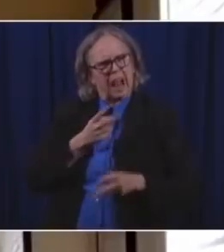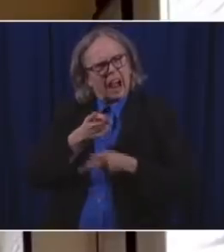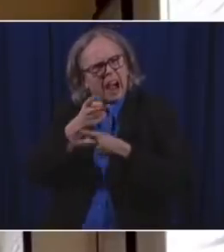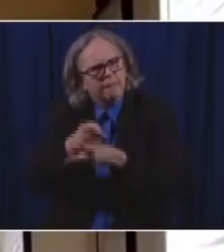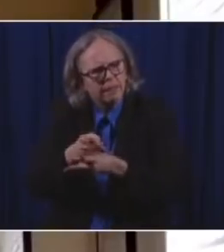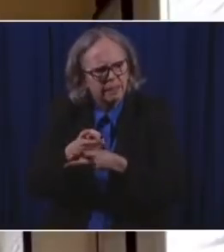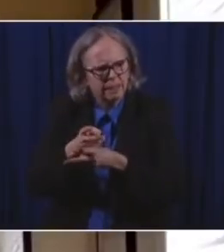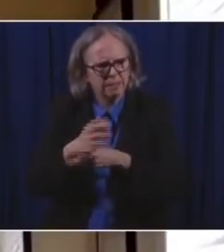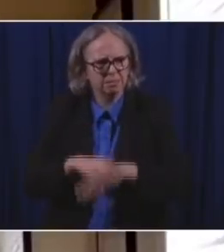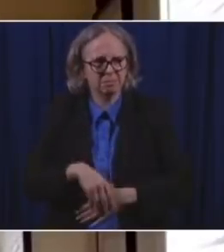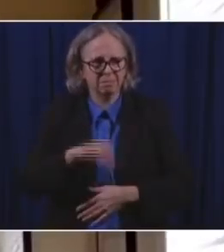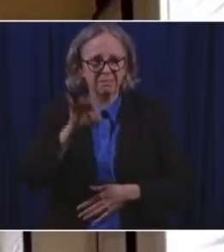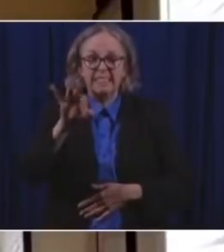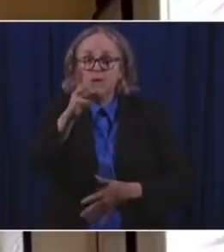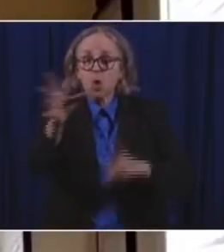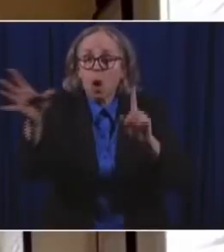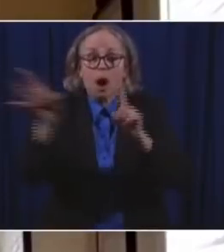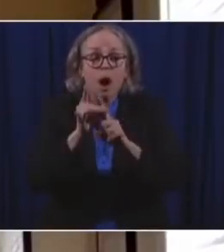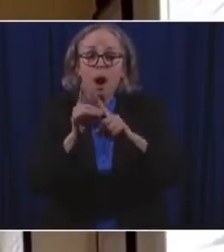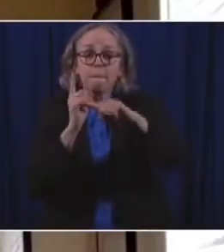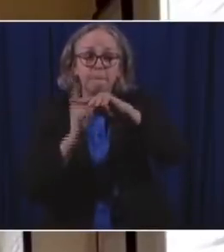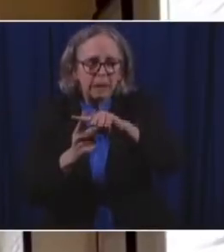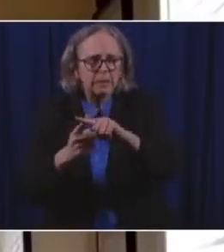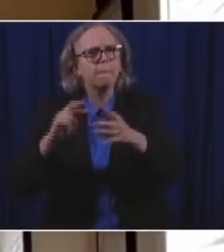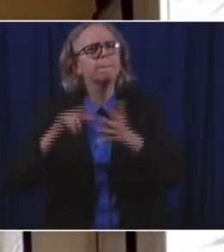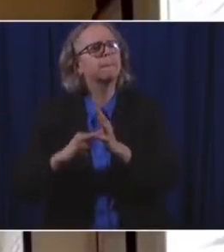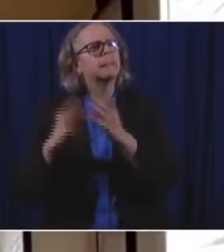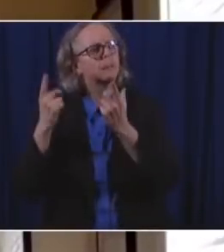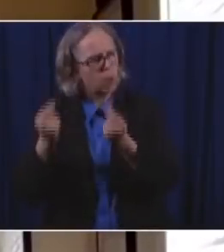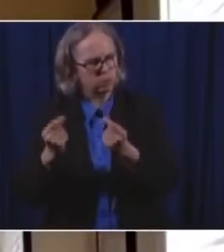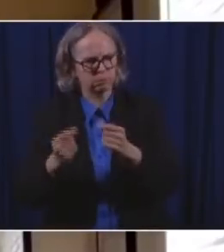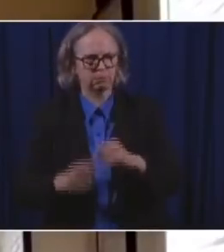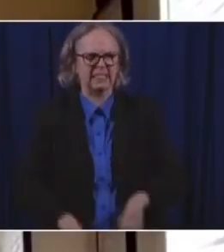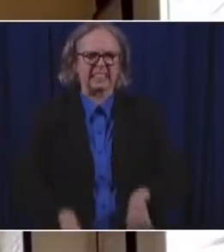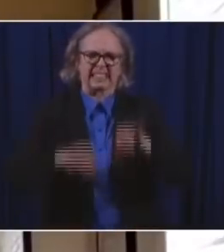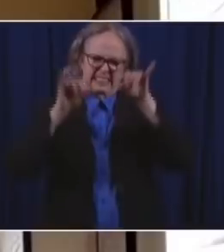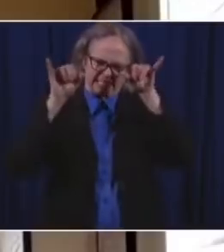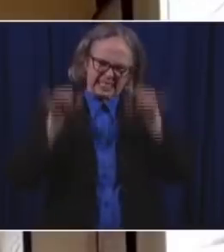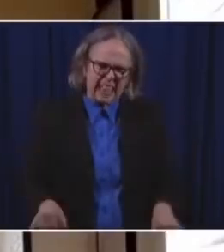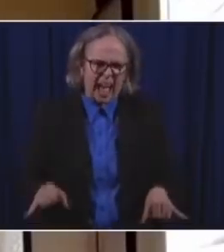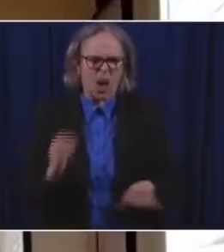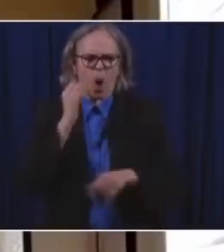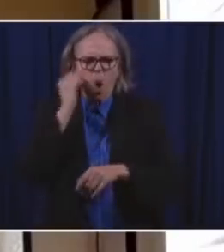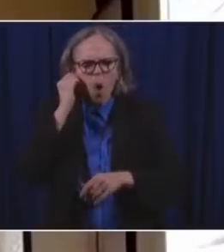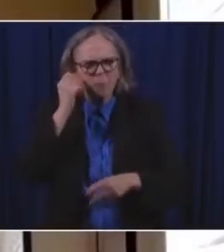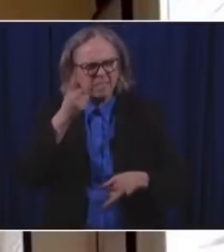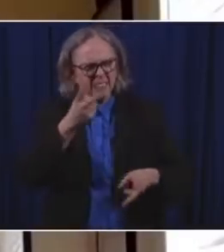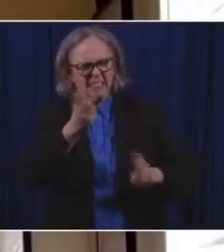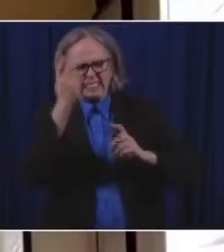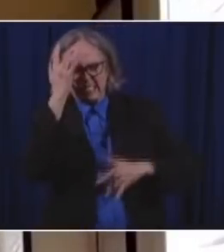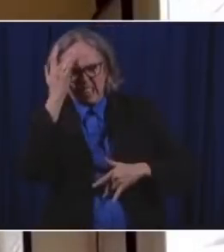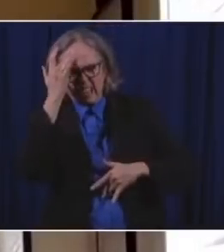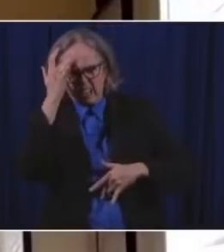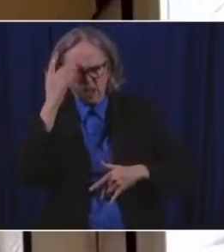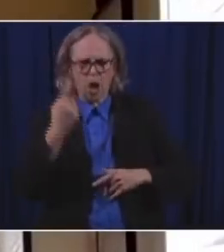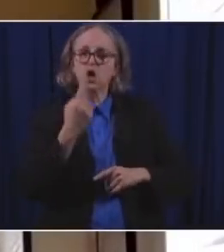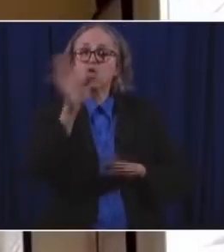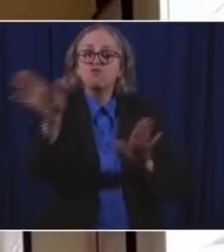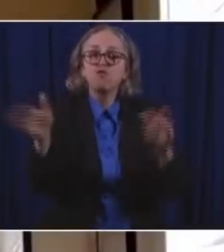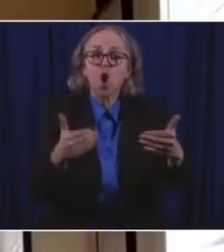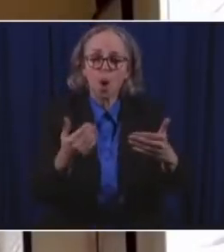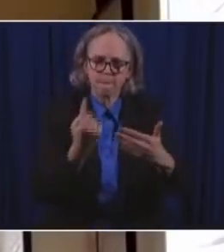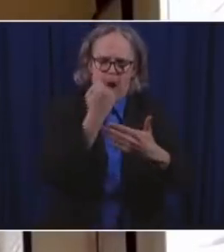stay home and self-isolate. And that means staying at home and in a separate room from others. Now,